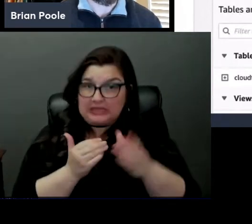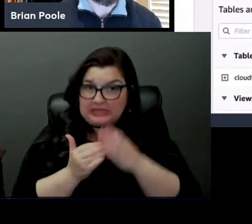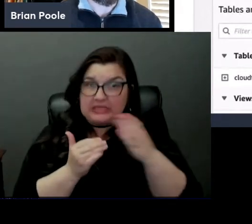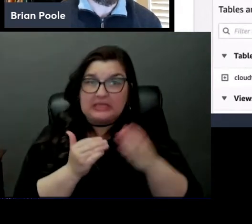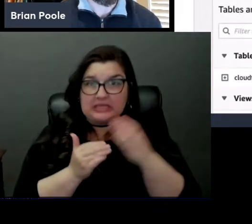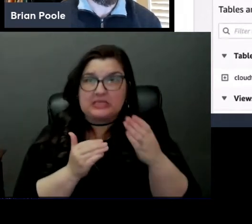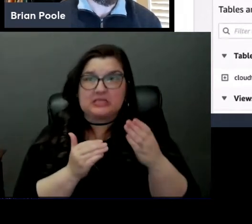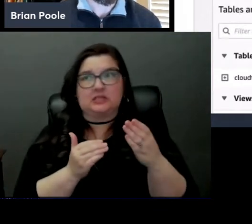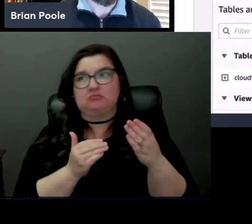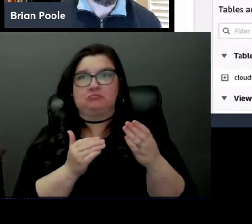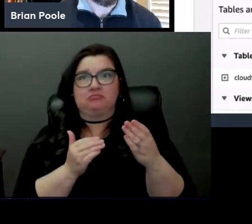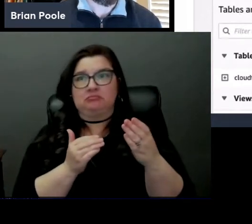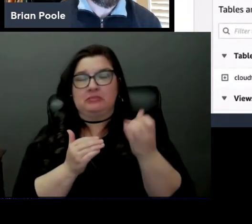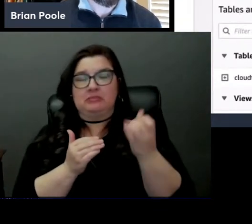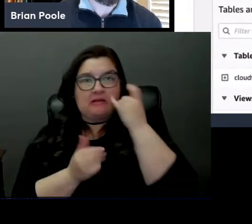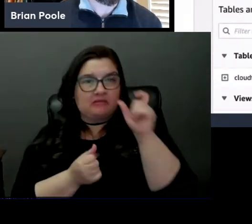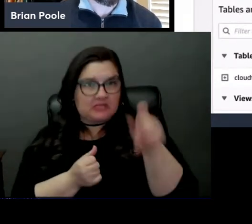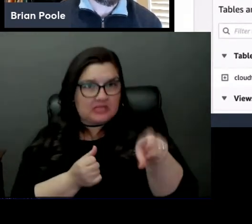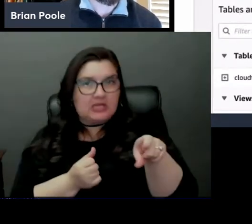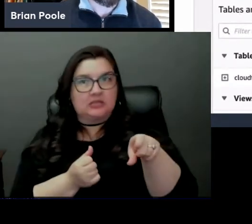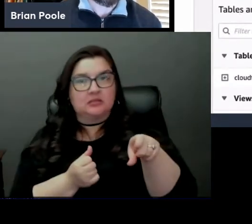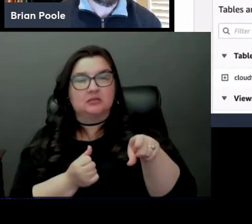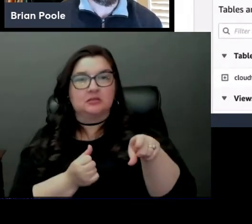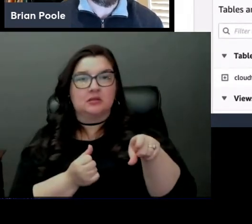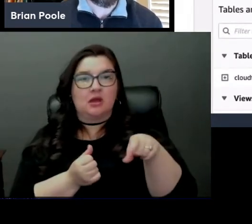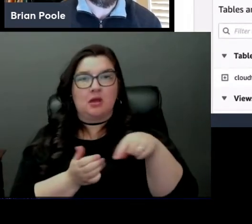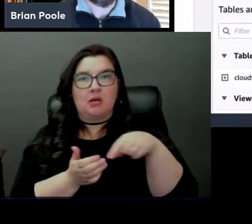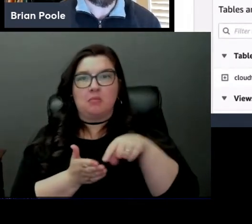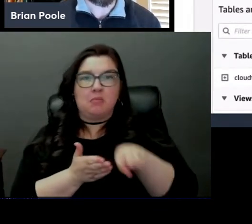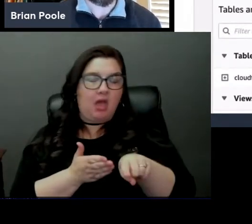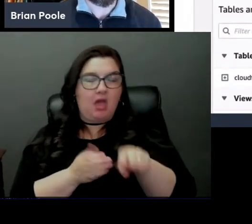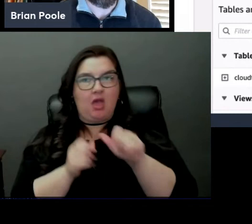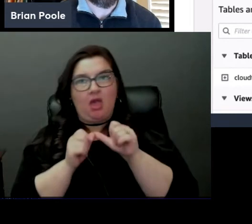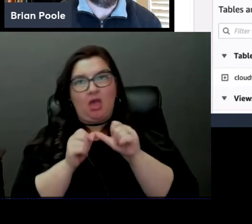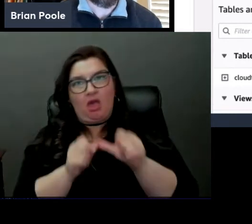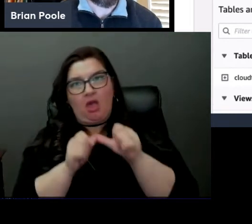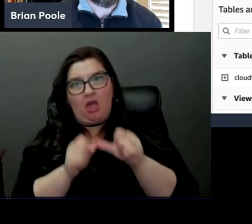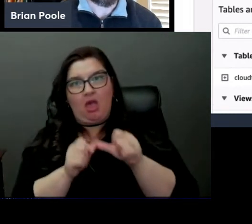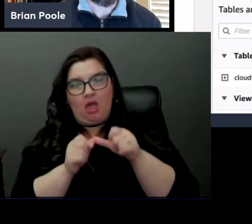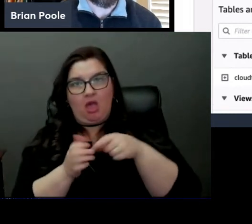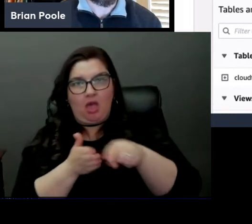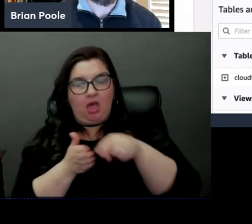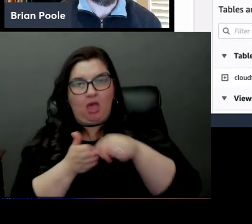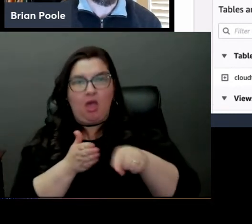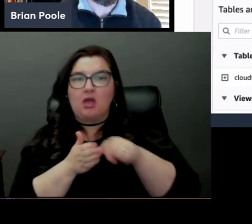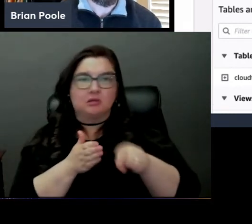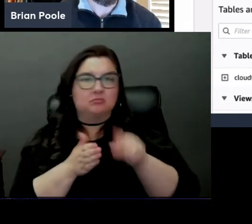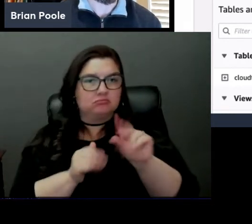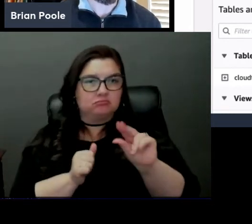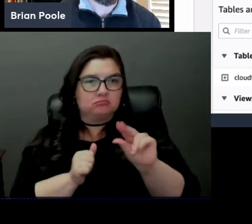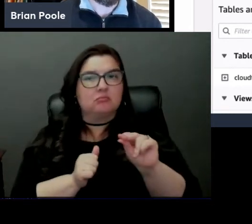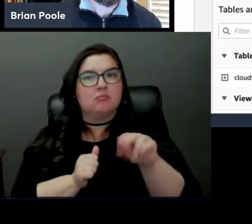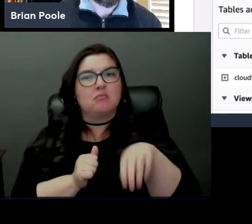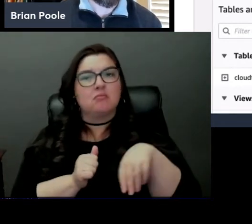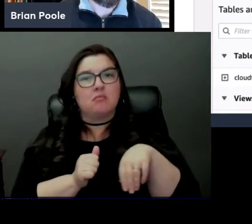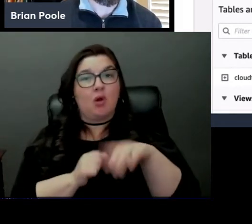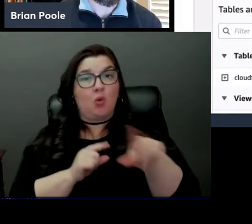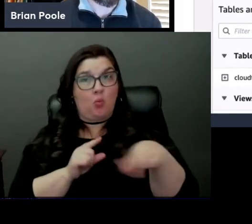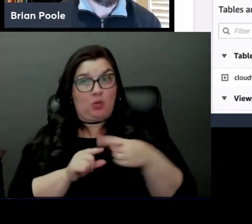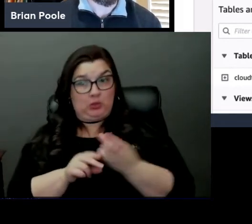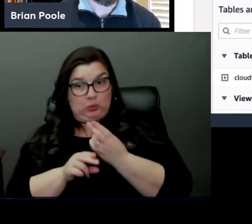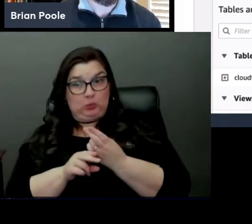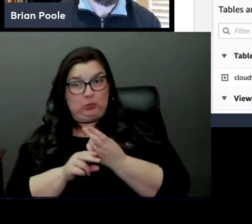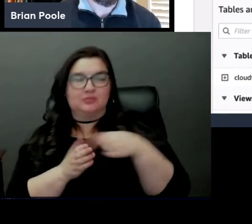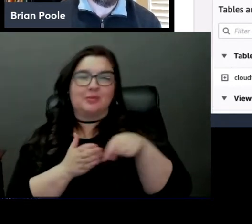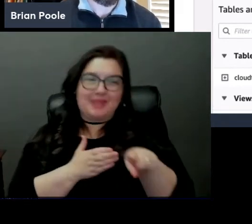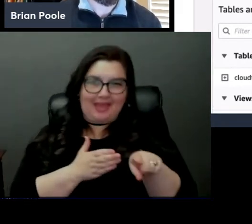use as needed. So you're not paying to ingest constantly these sources of data. It's paid for as you use it. So if you need